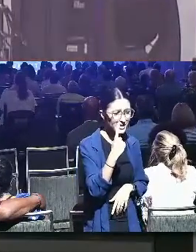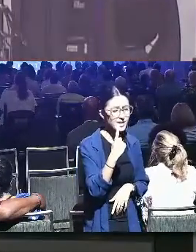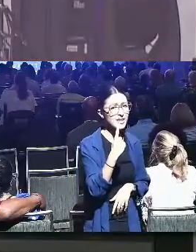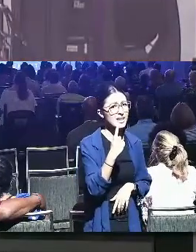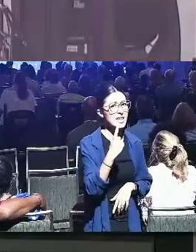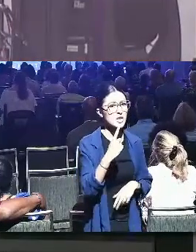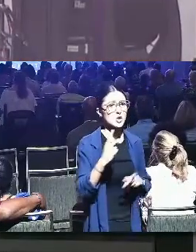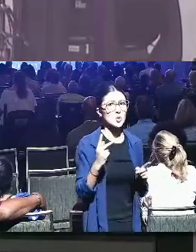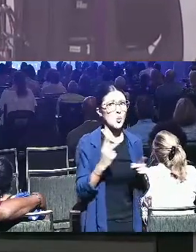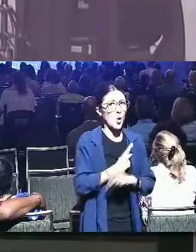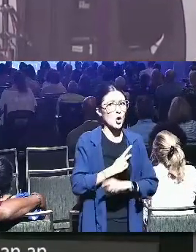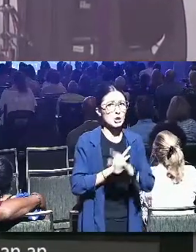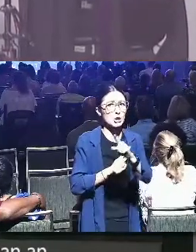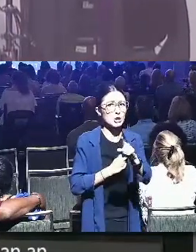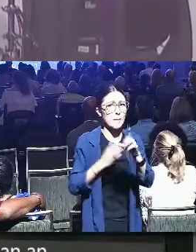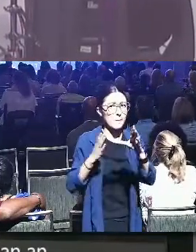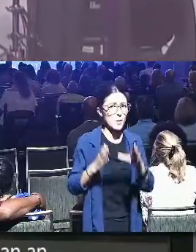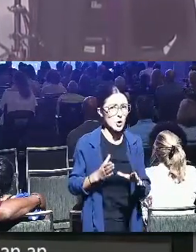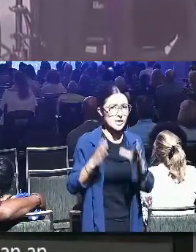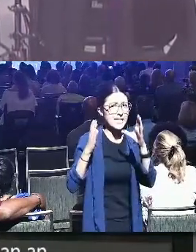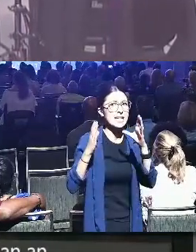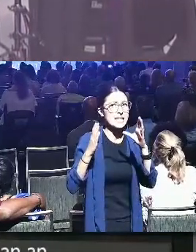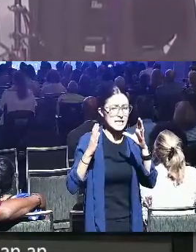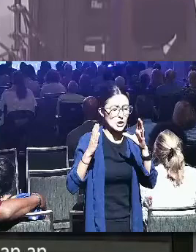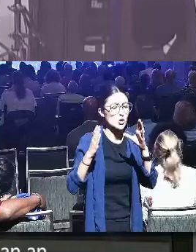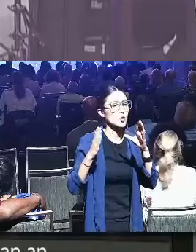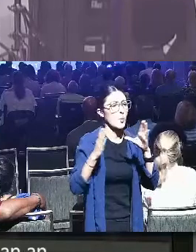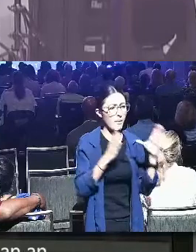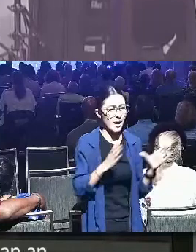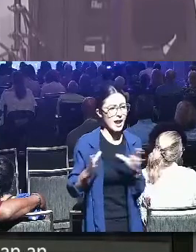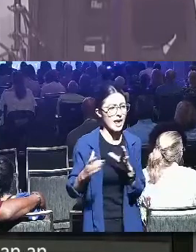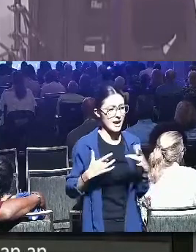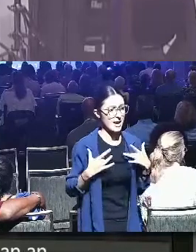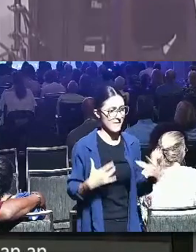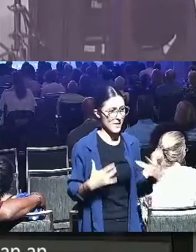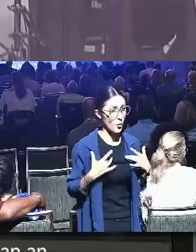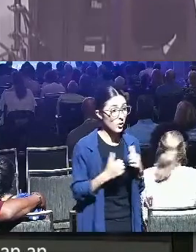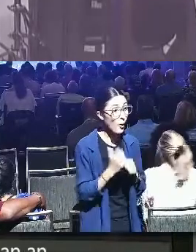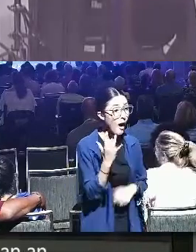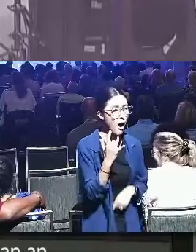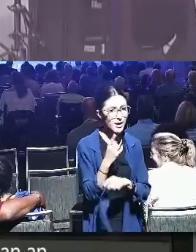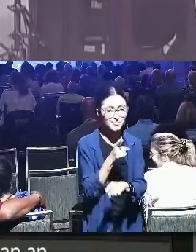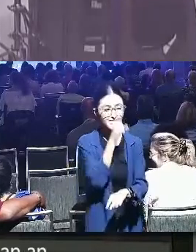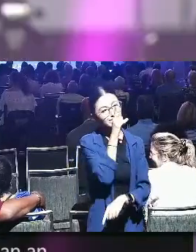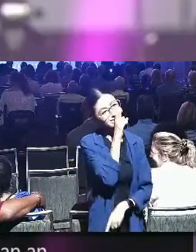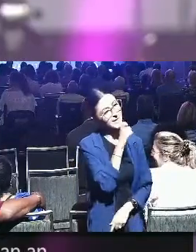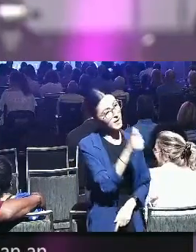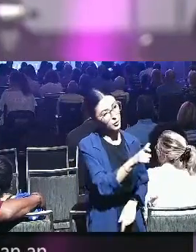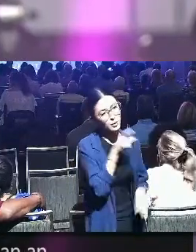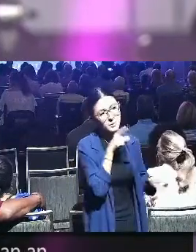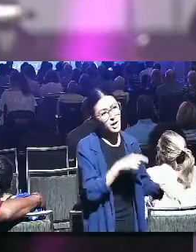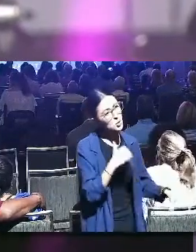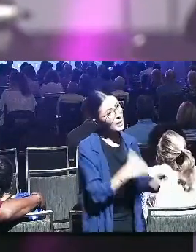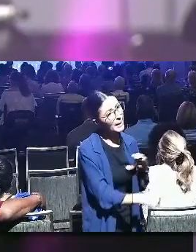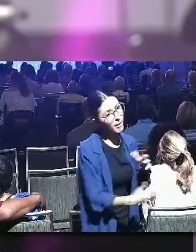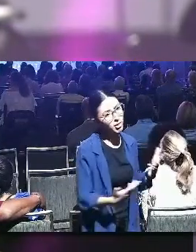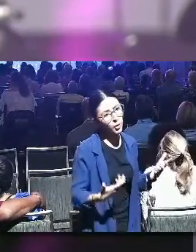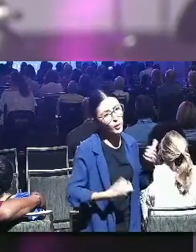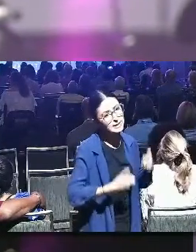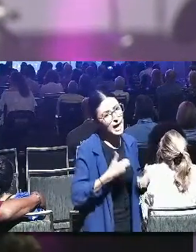with because he never responds to email or texts. And I never know what he's gonna